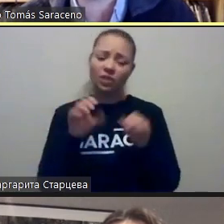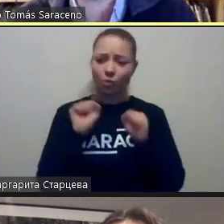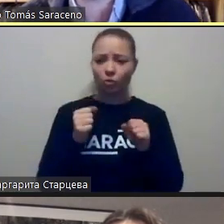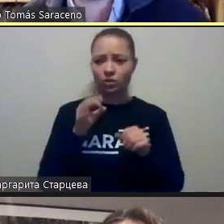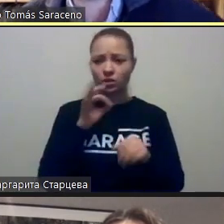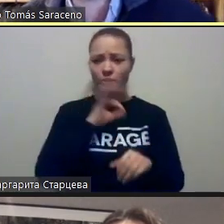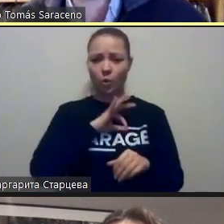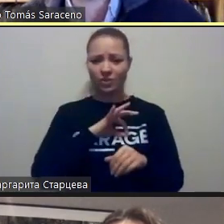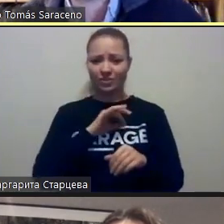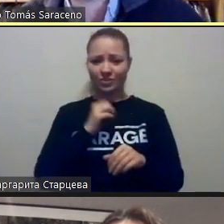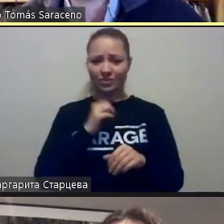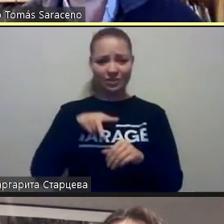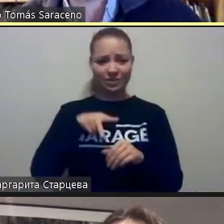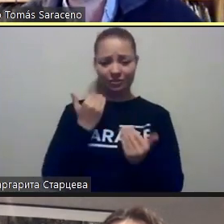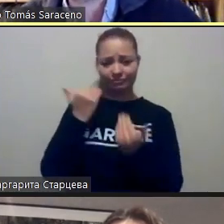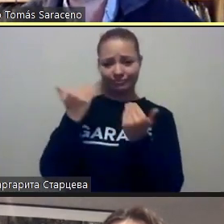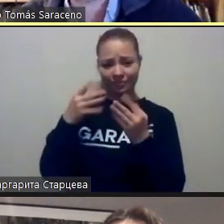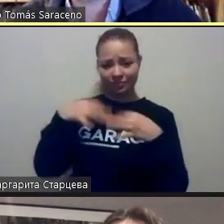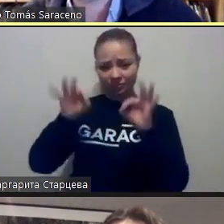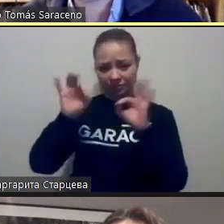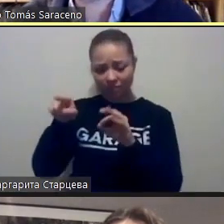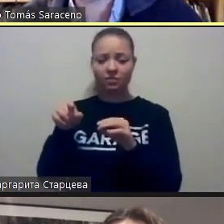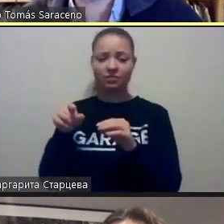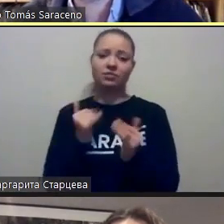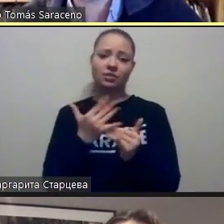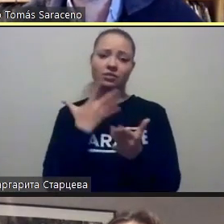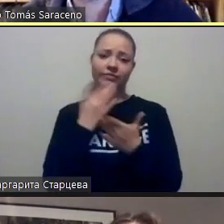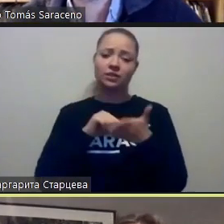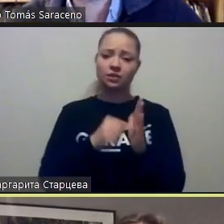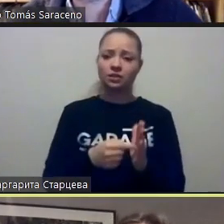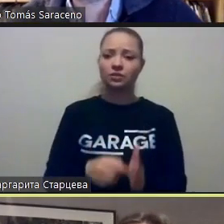is so far, what I can report.